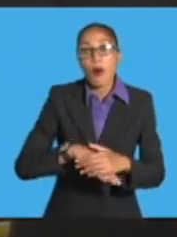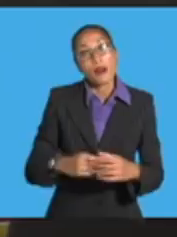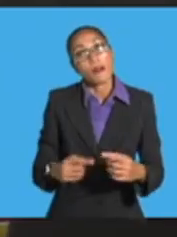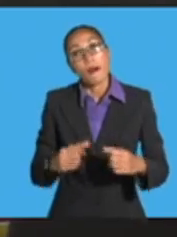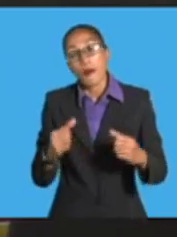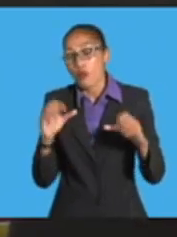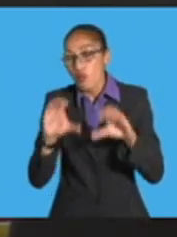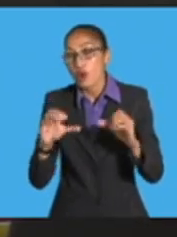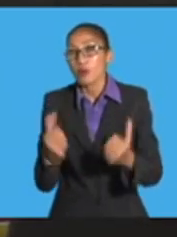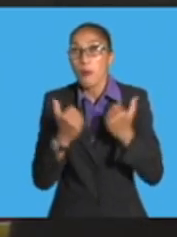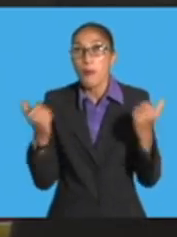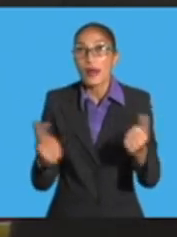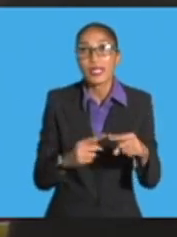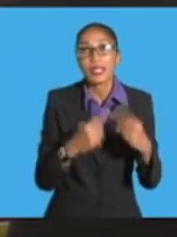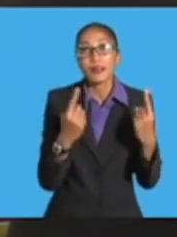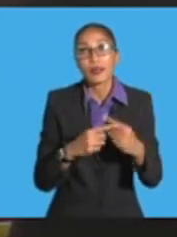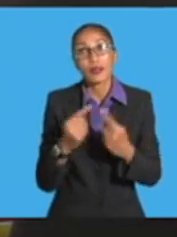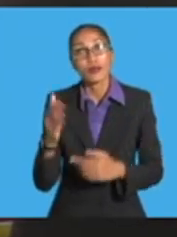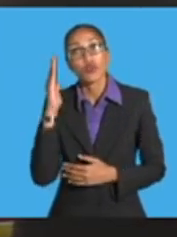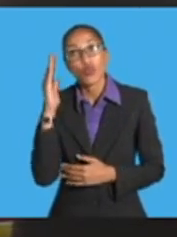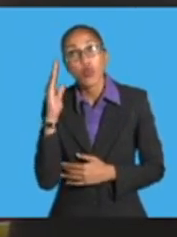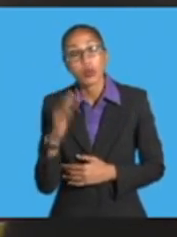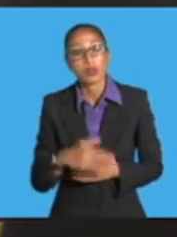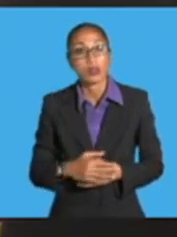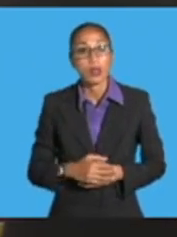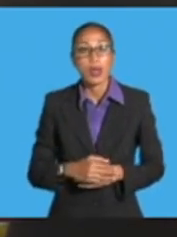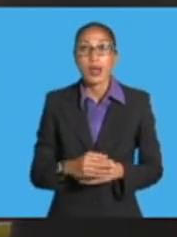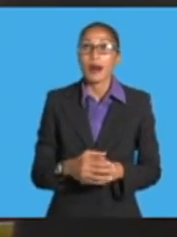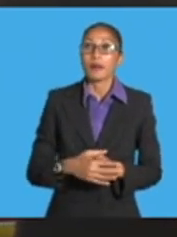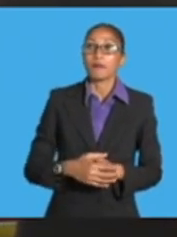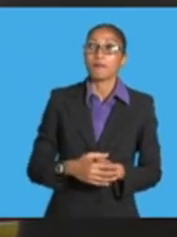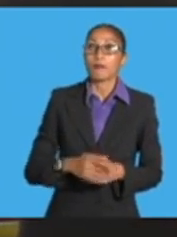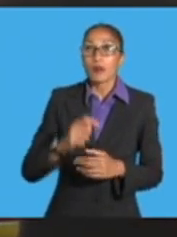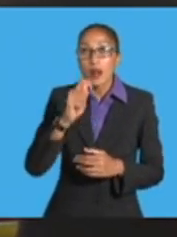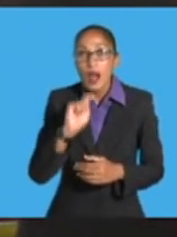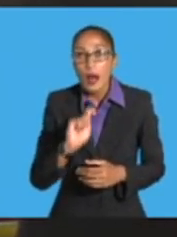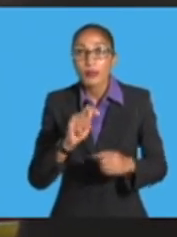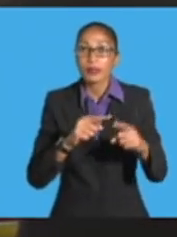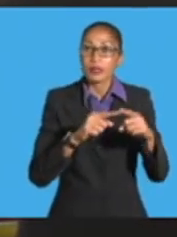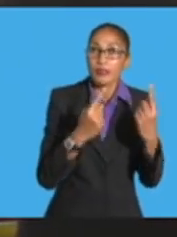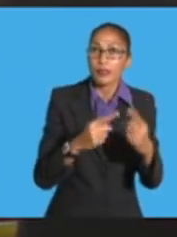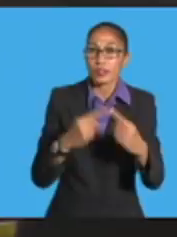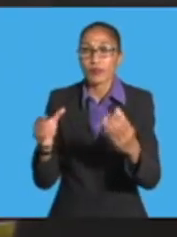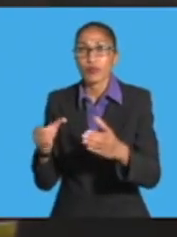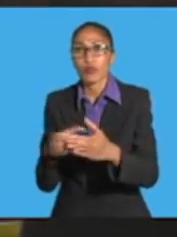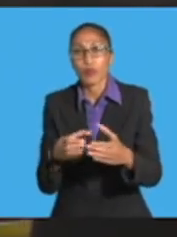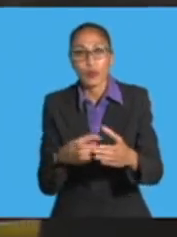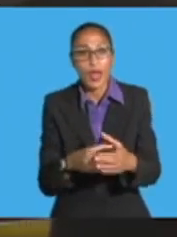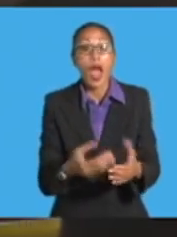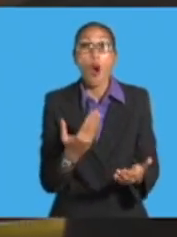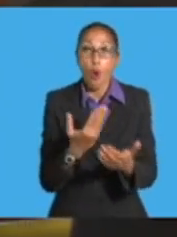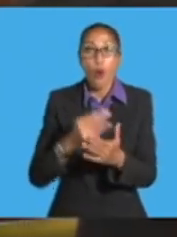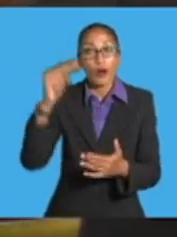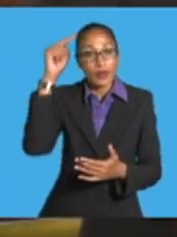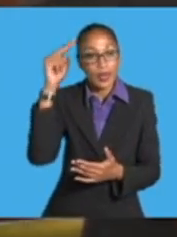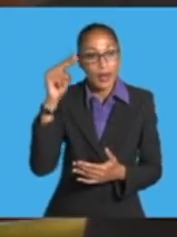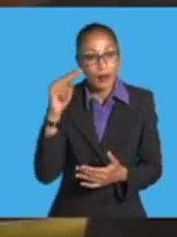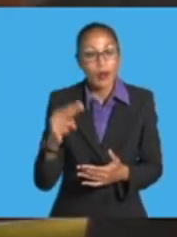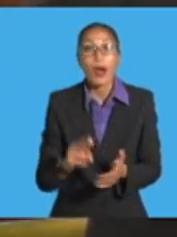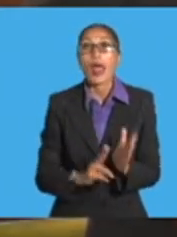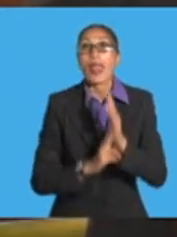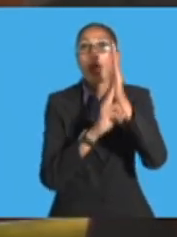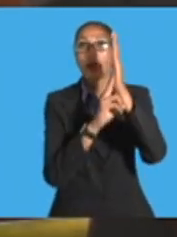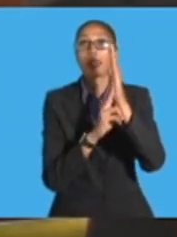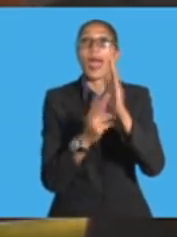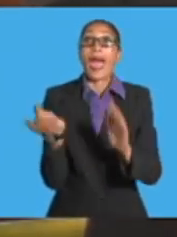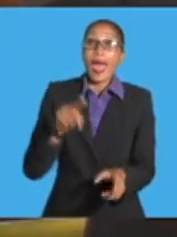secondary schools, district youth teams, clubs, religious body teams, and on a national level, the districts of Nendi